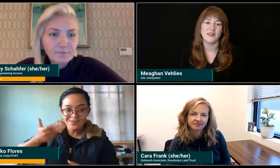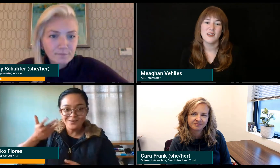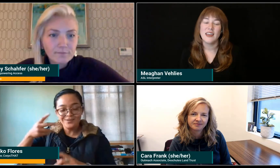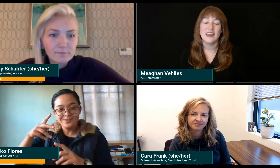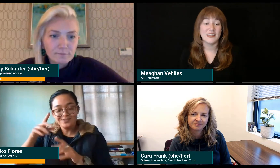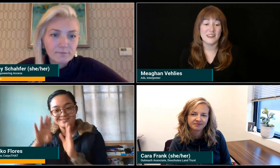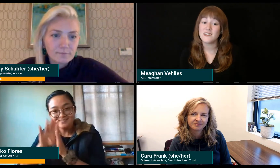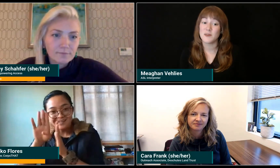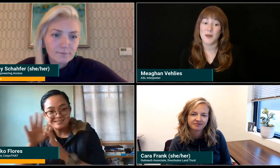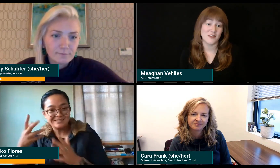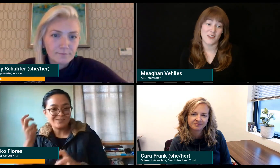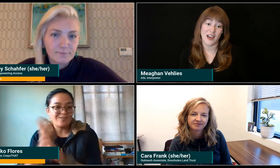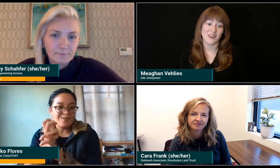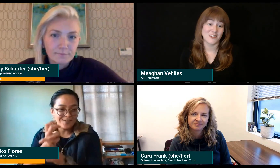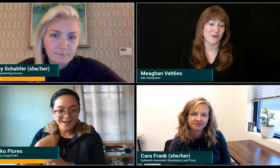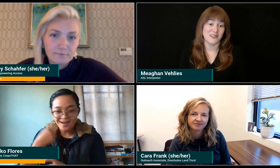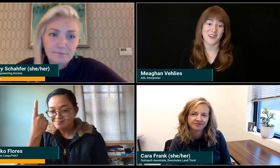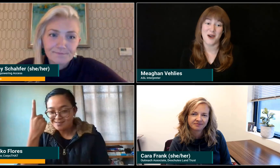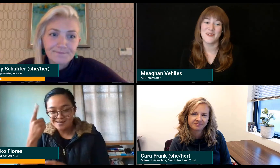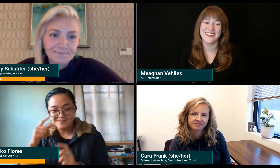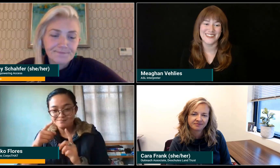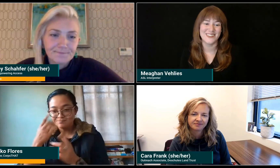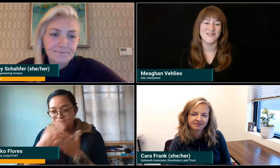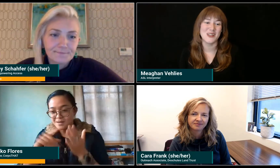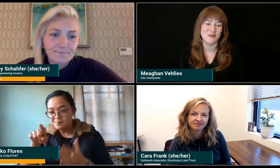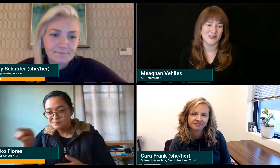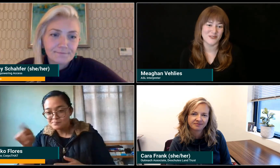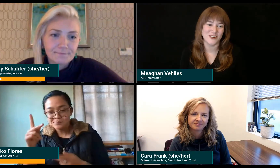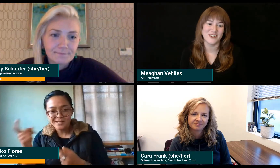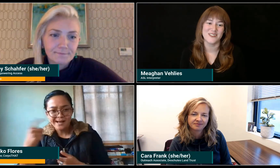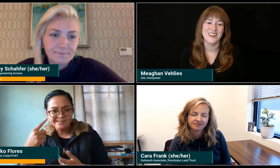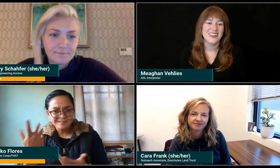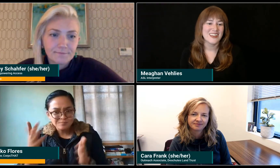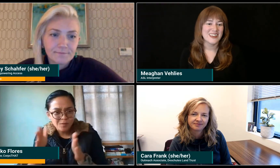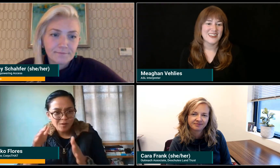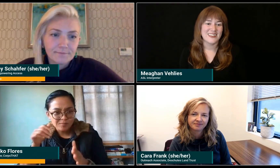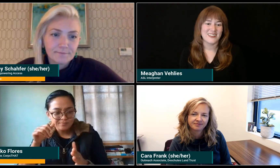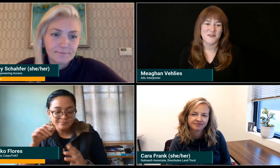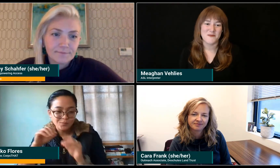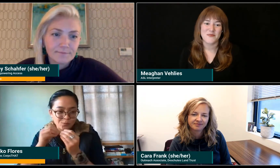way. And it is expensive to hire someone to come in and develop one for you. And